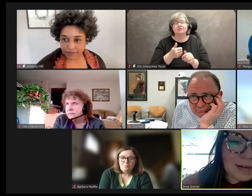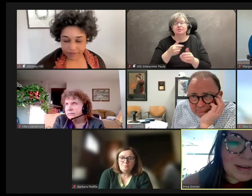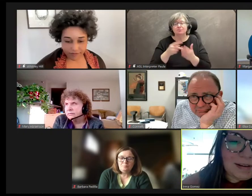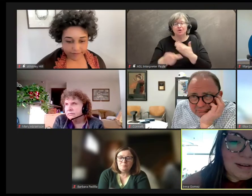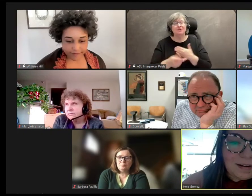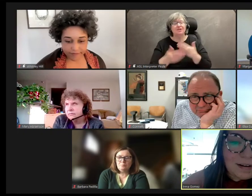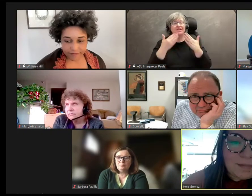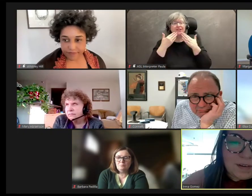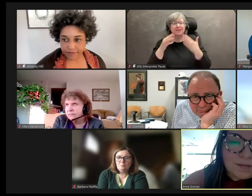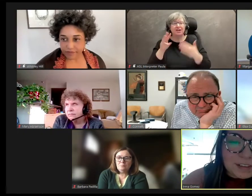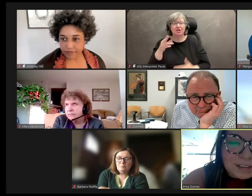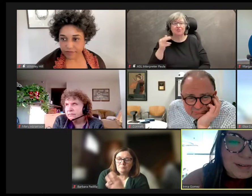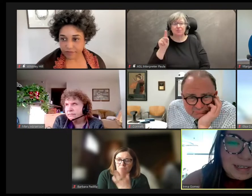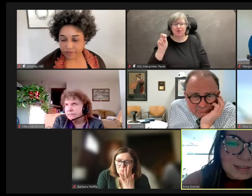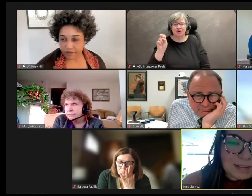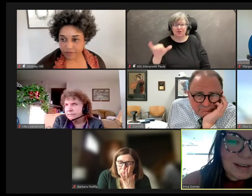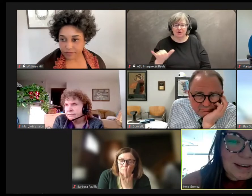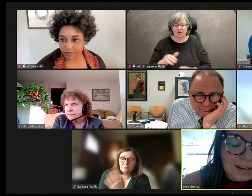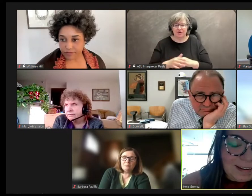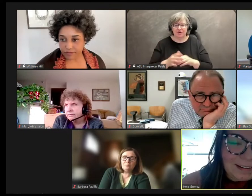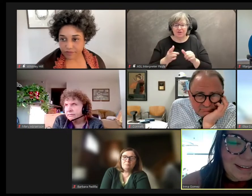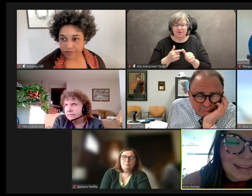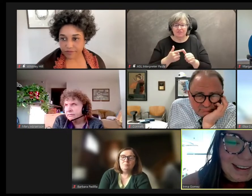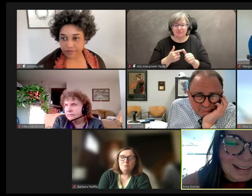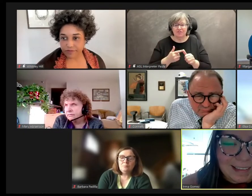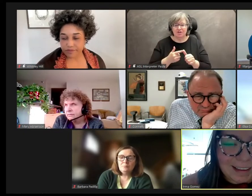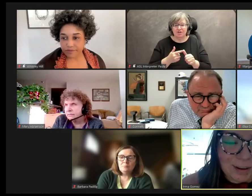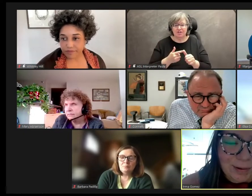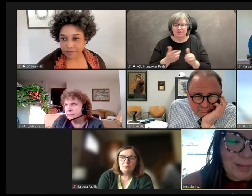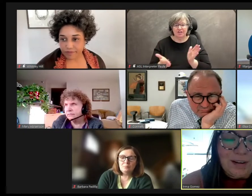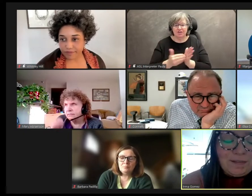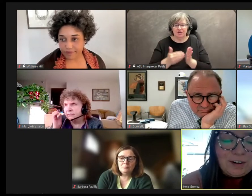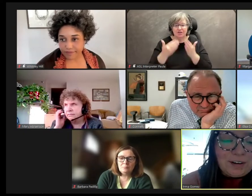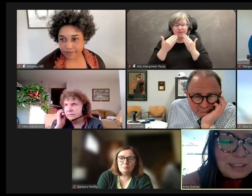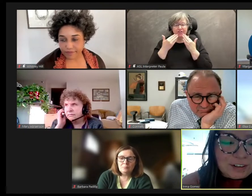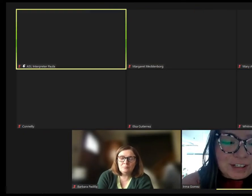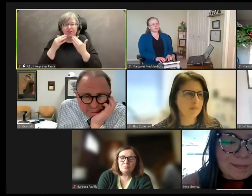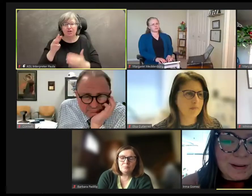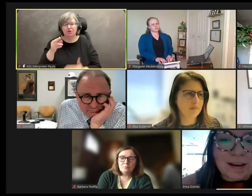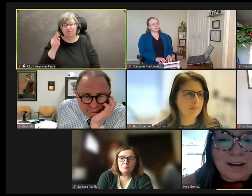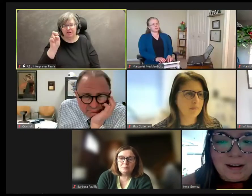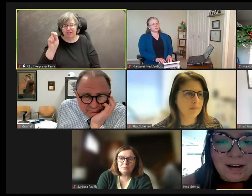Thank you, Whitney. And first, I would like to say again, thank you, Whitney, for